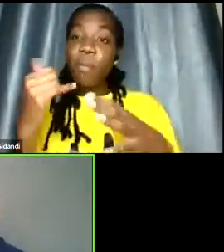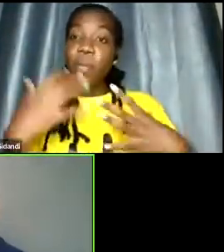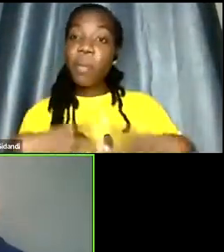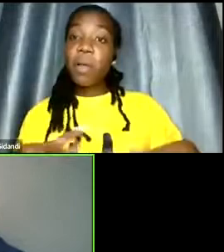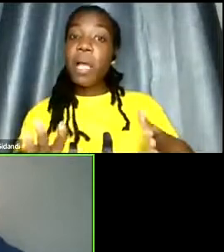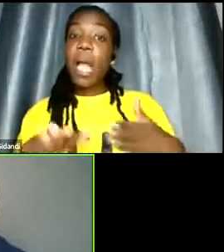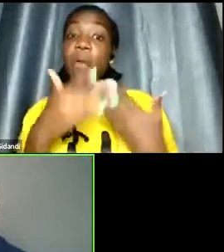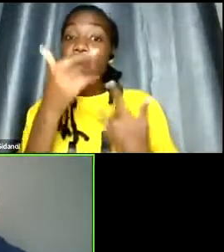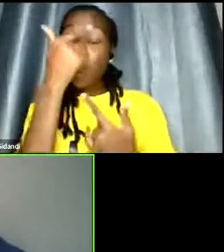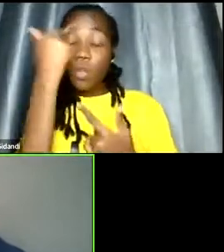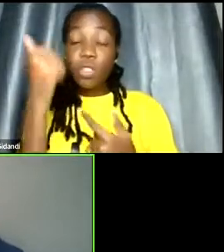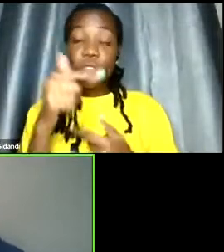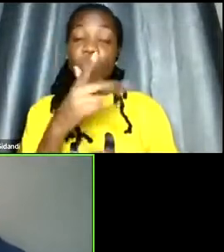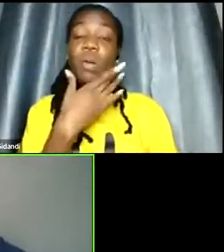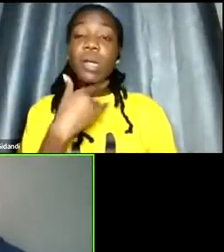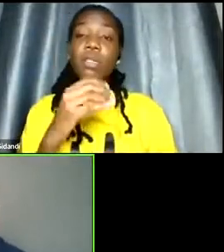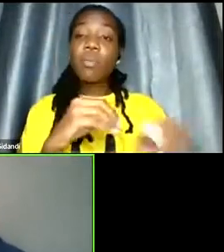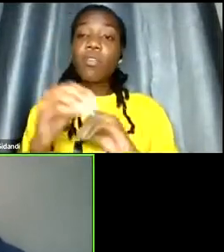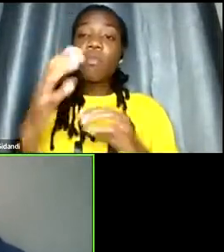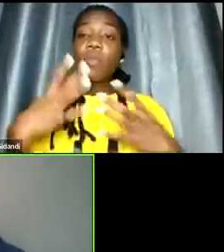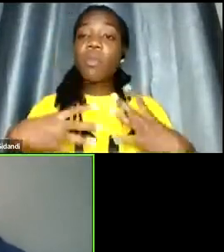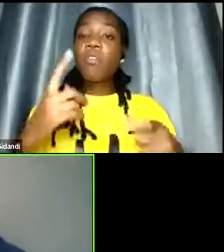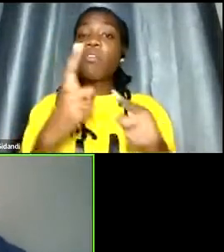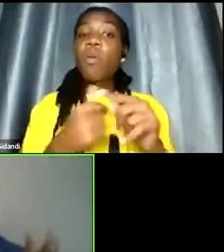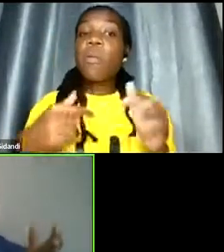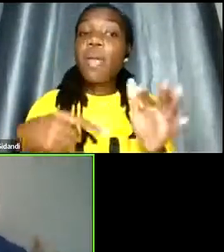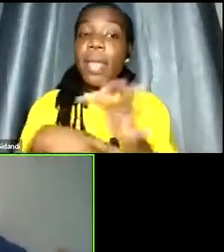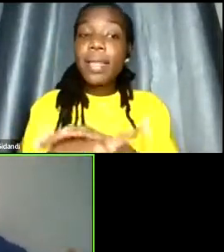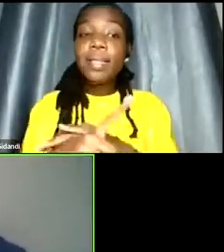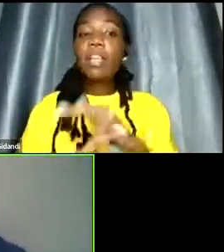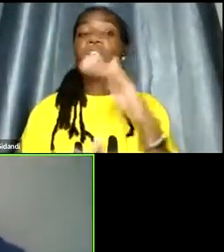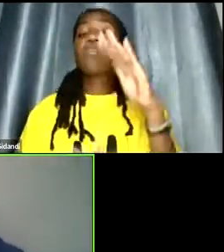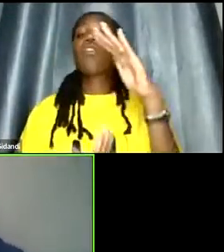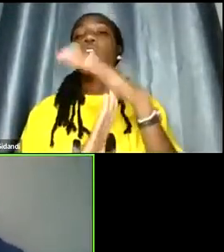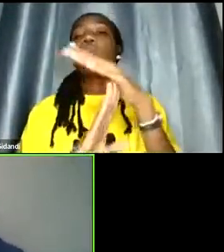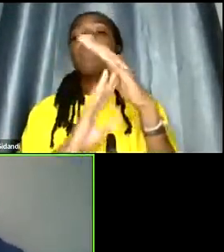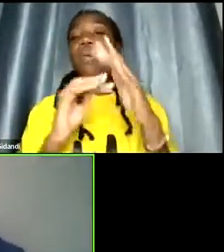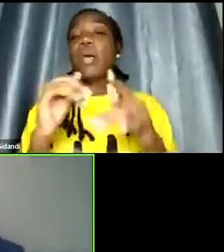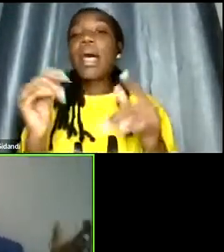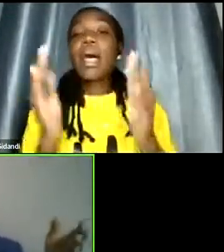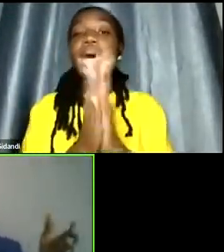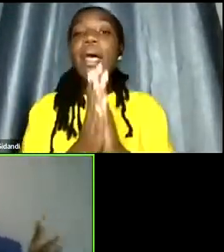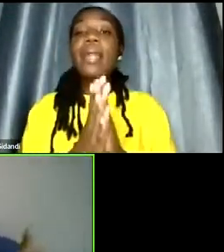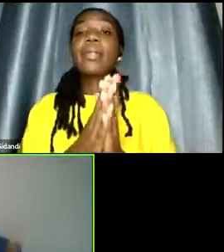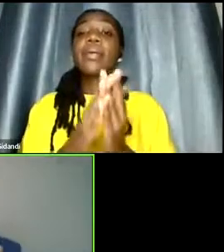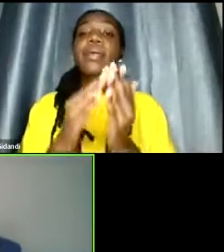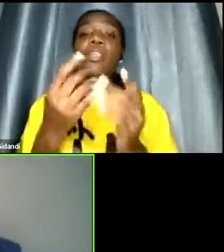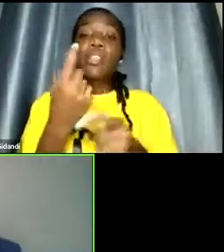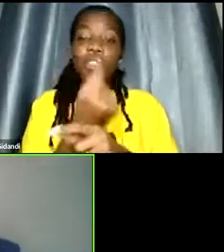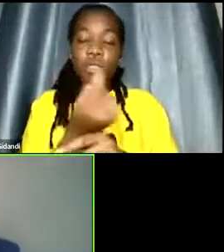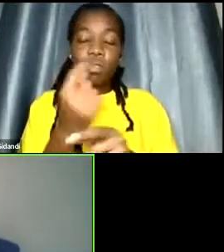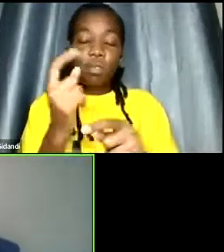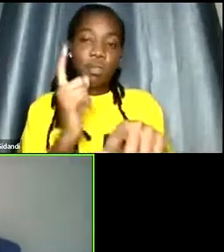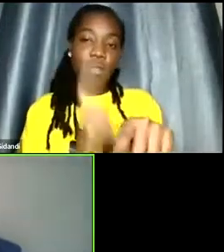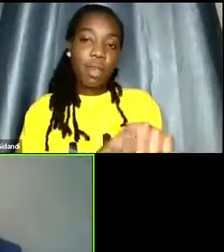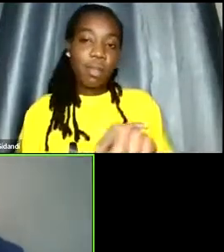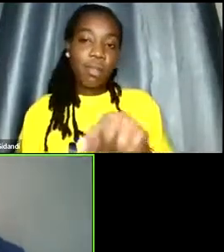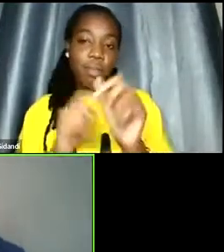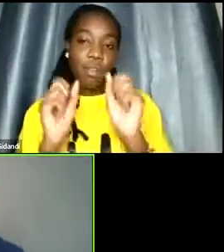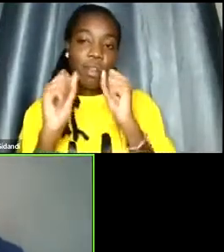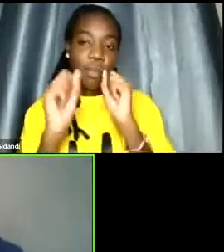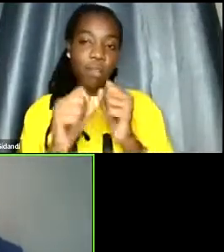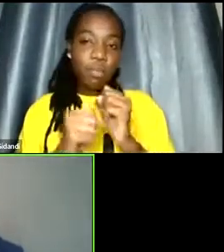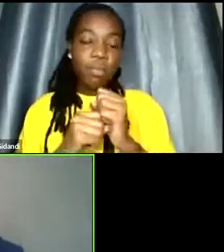to move people from entry to the top and in as short a time as possible. How do you circumvent that process?